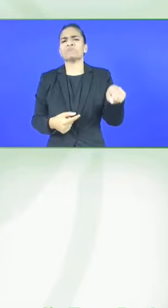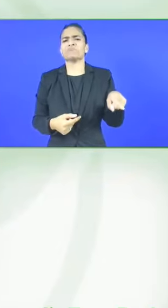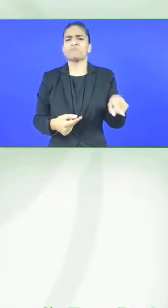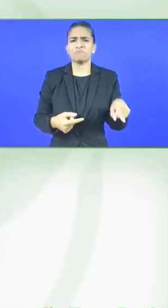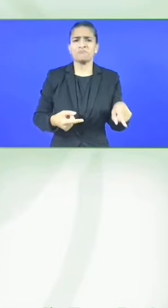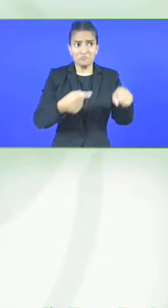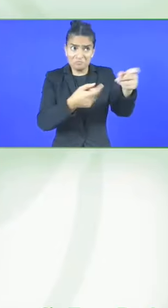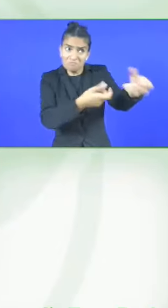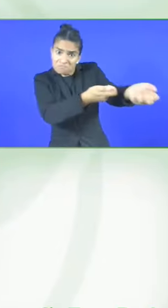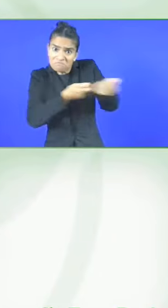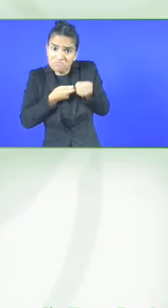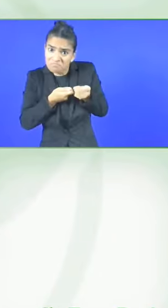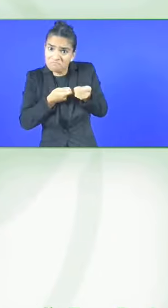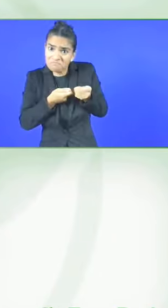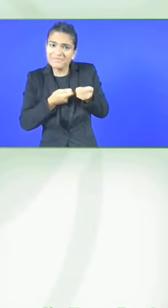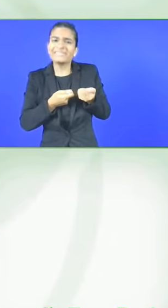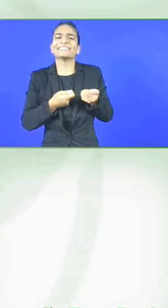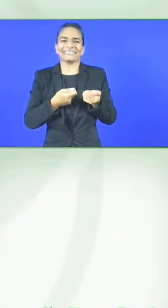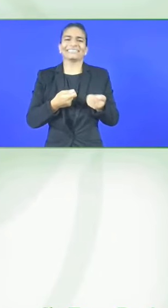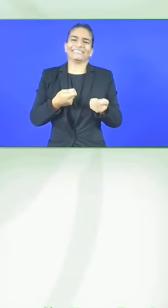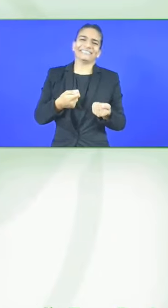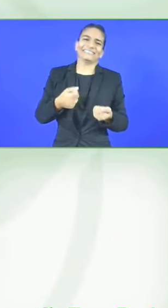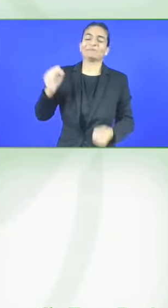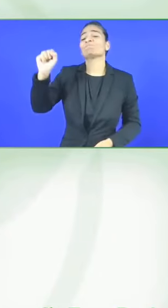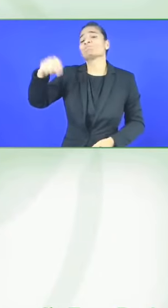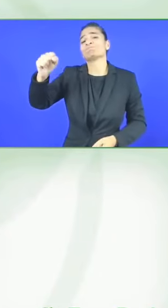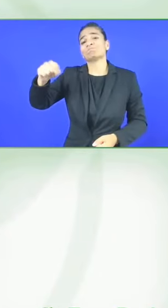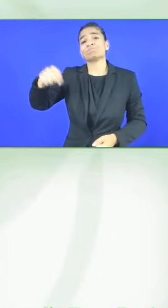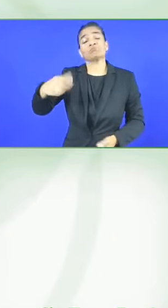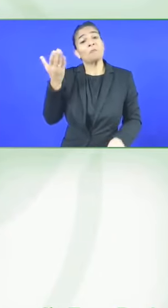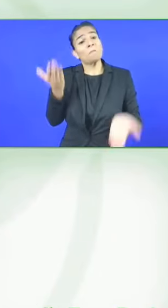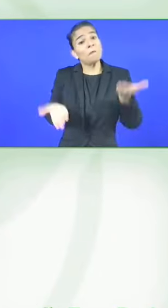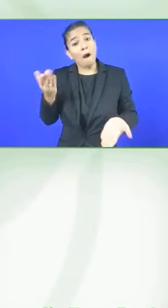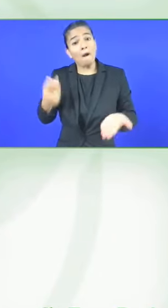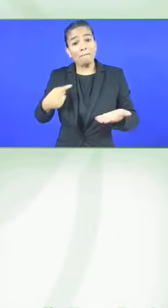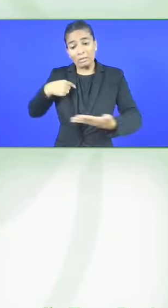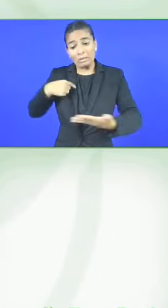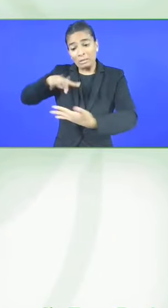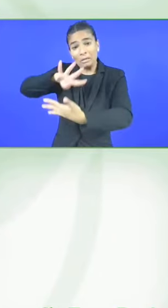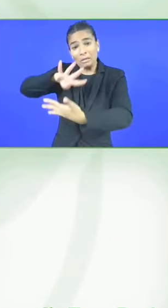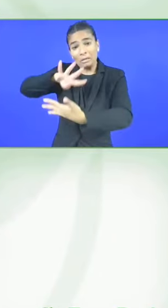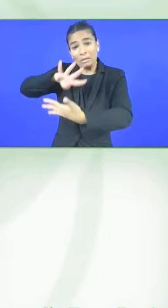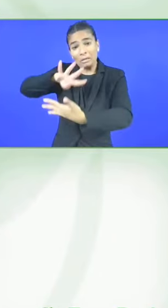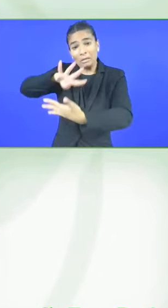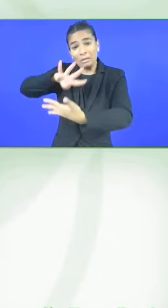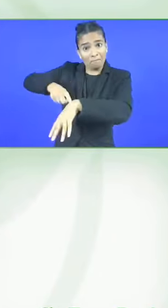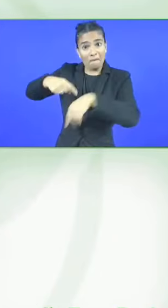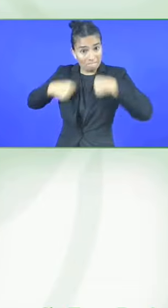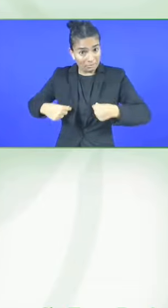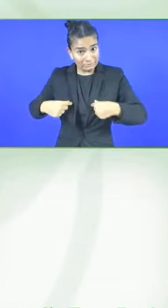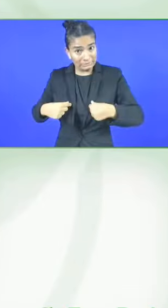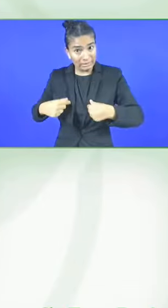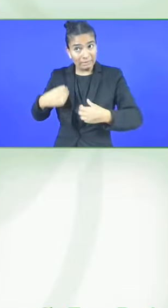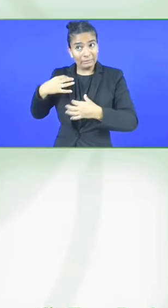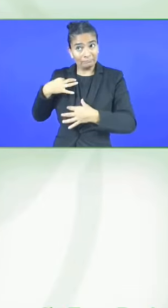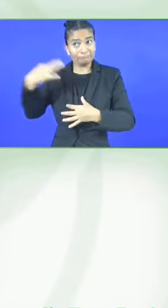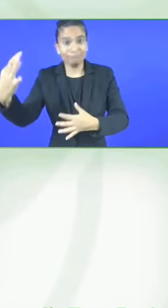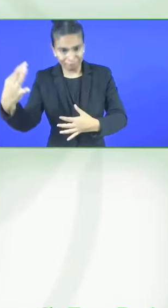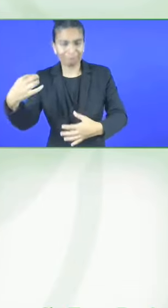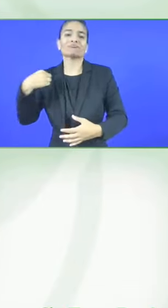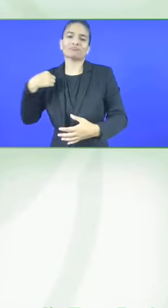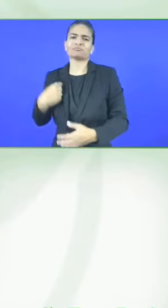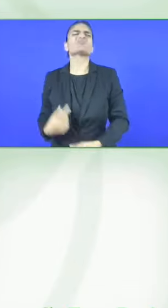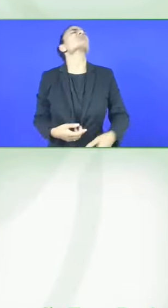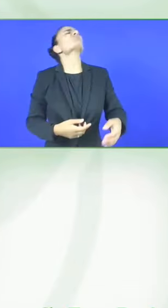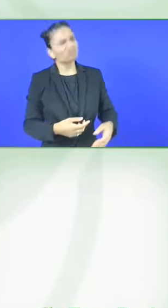Thank you so much, Minister. It was wonderful to have you. Now, ladies and gentlemen, before you please move from your seats, we have one last